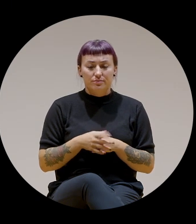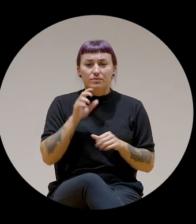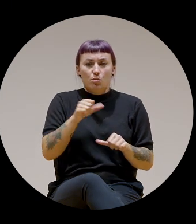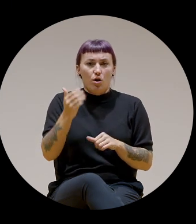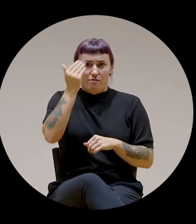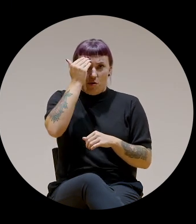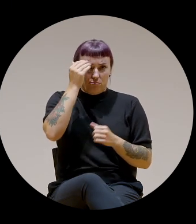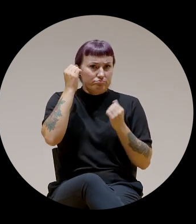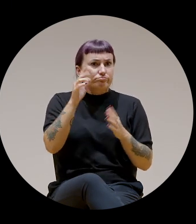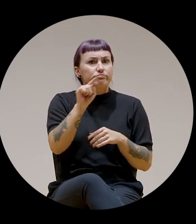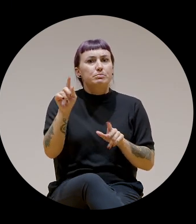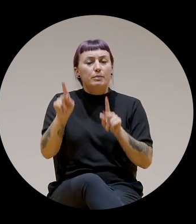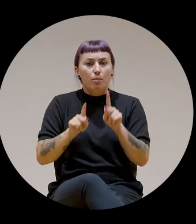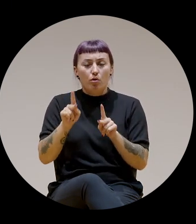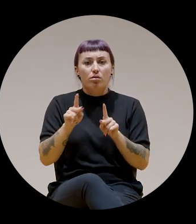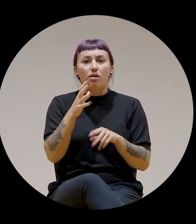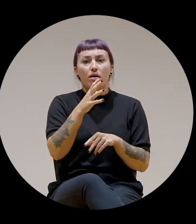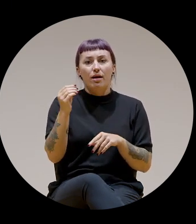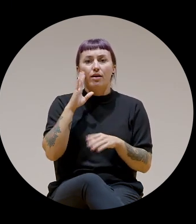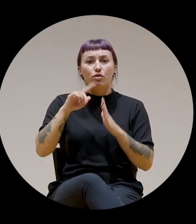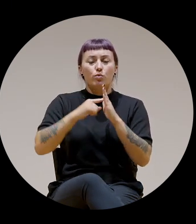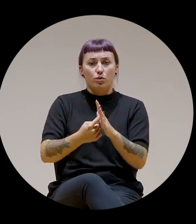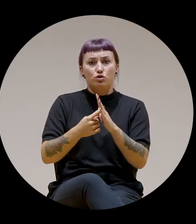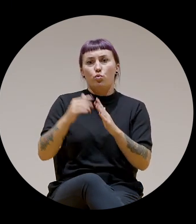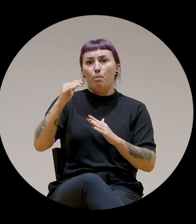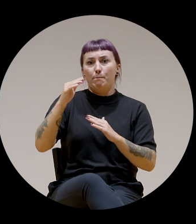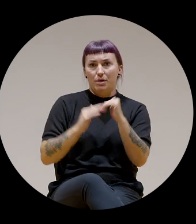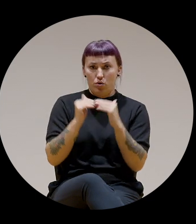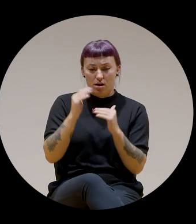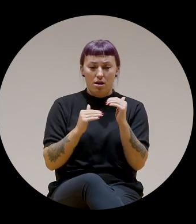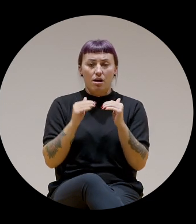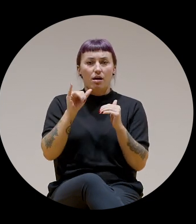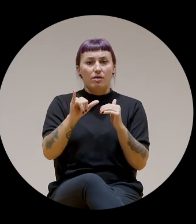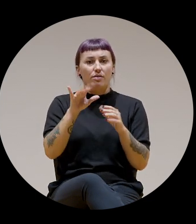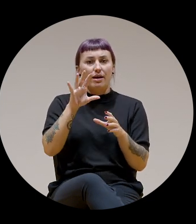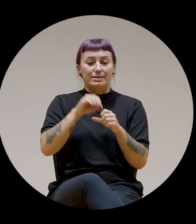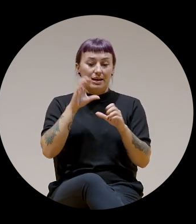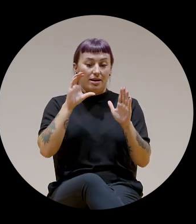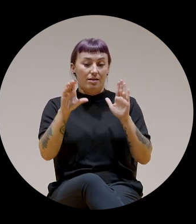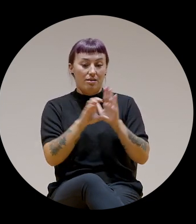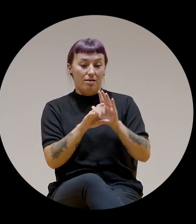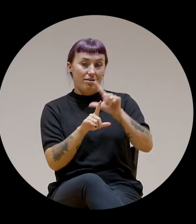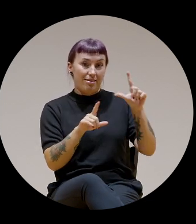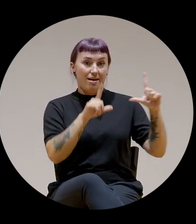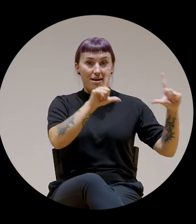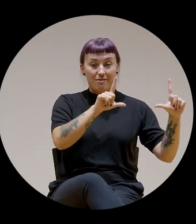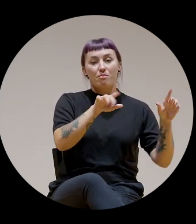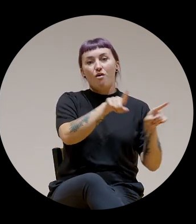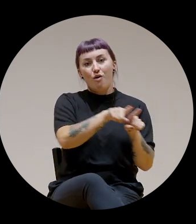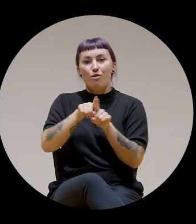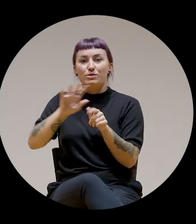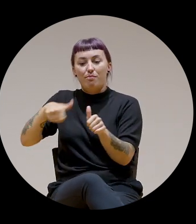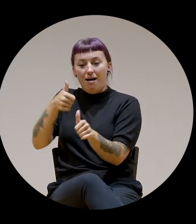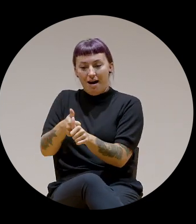are probably familiar to many, many people, as well as the original building that is both in the photograph on your left, but also